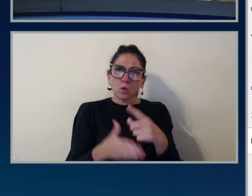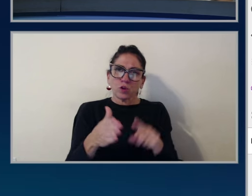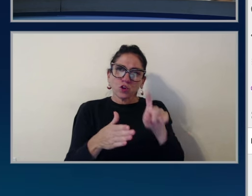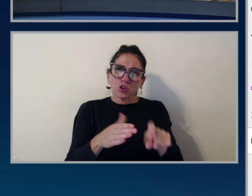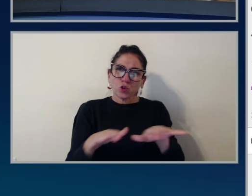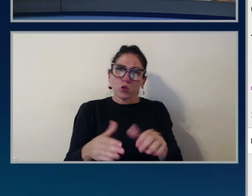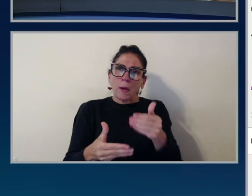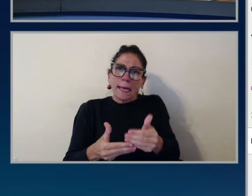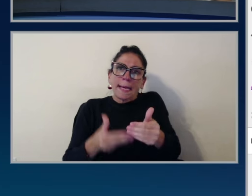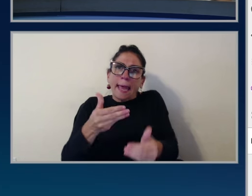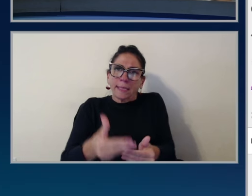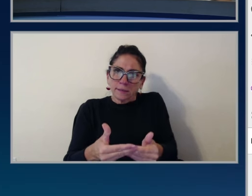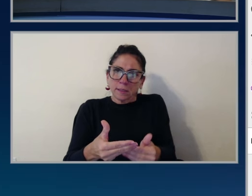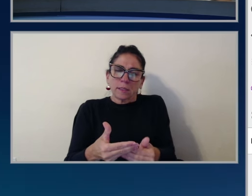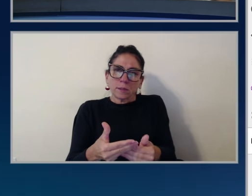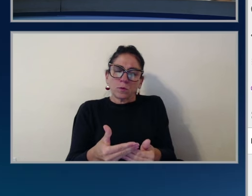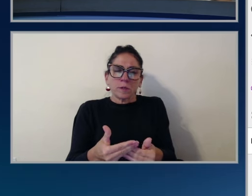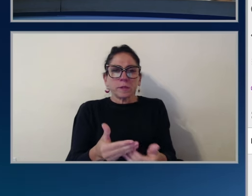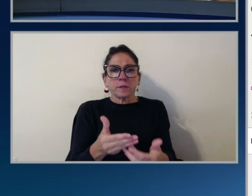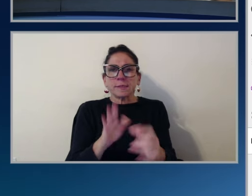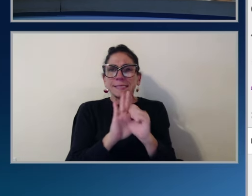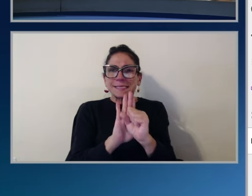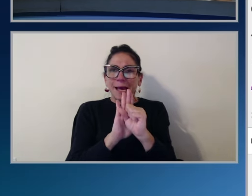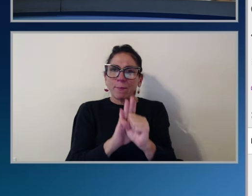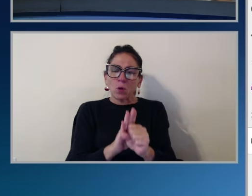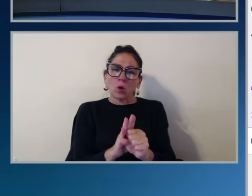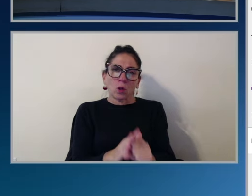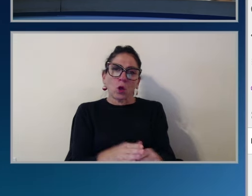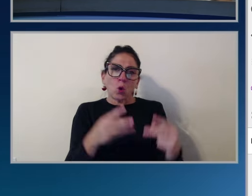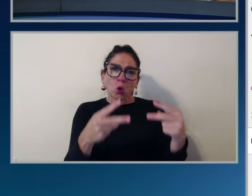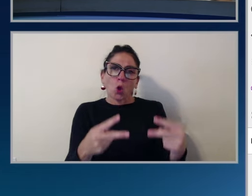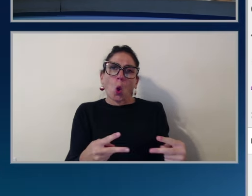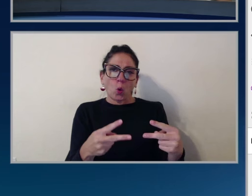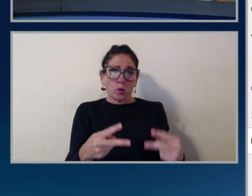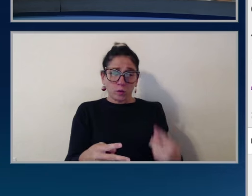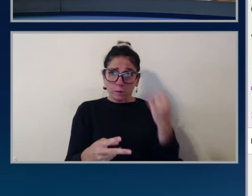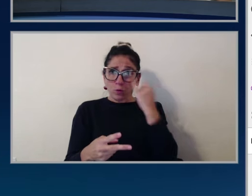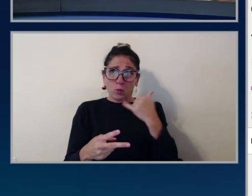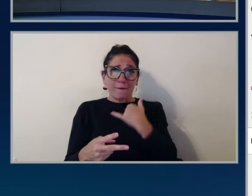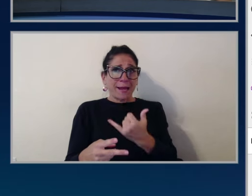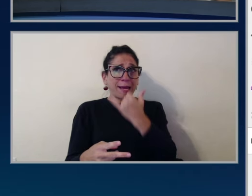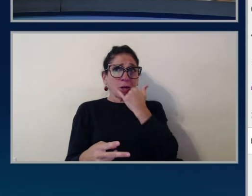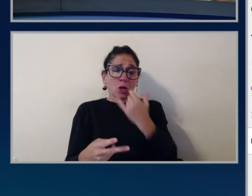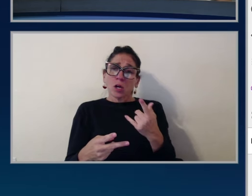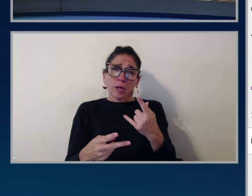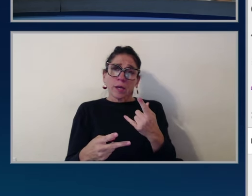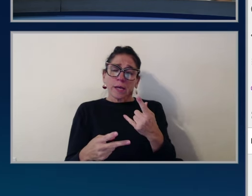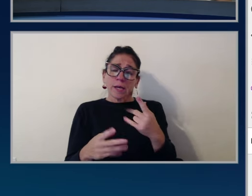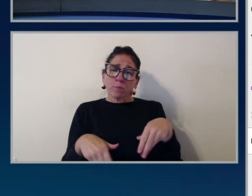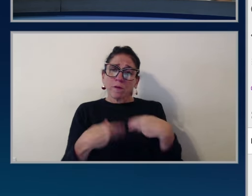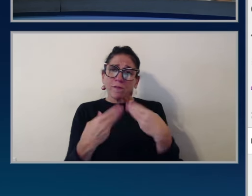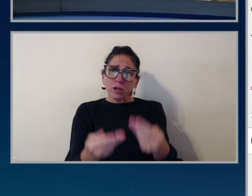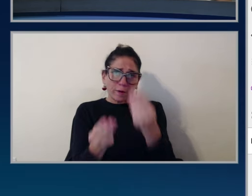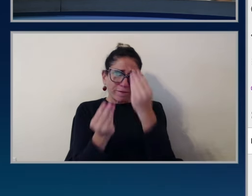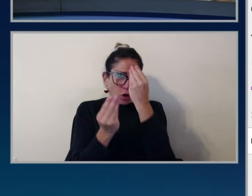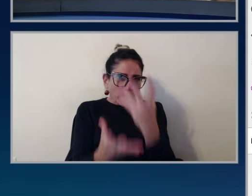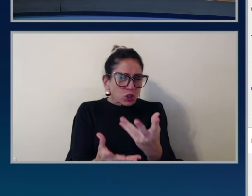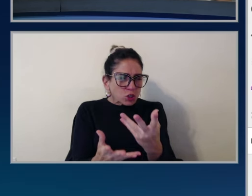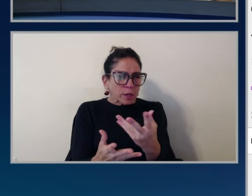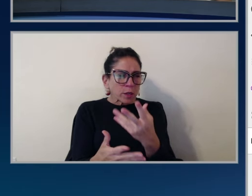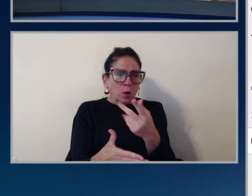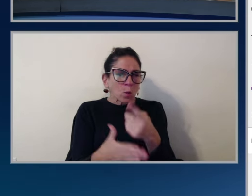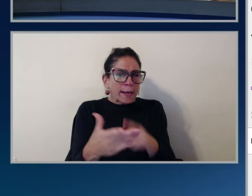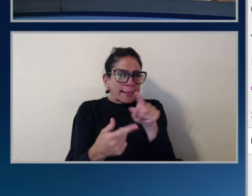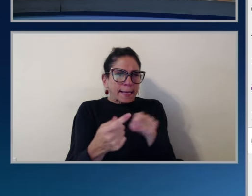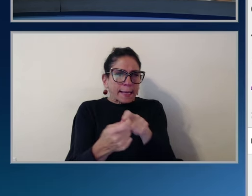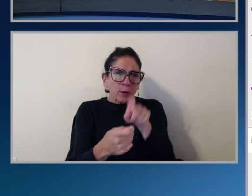and along with the sample code. And let's say when you run the sample code, you get an error. It also provides you information on what exactly you need to do to